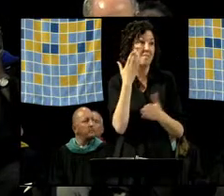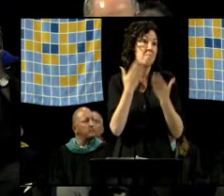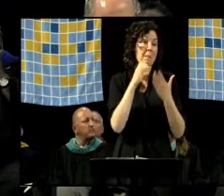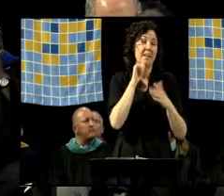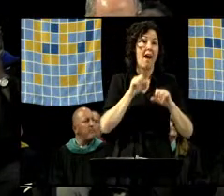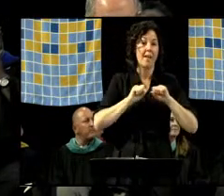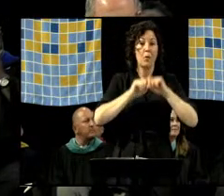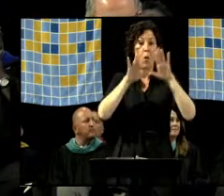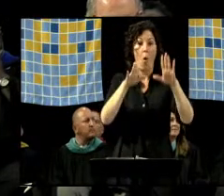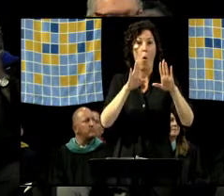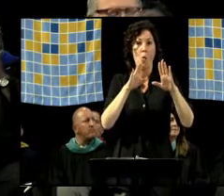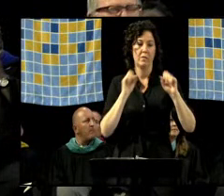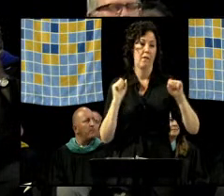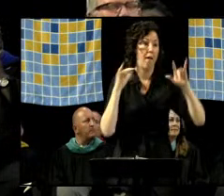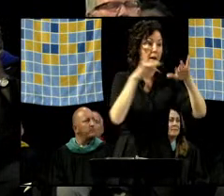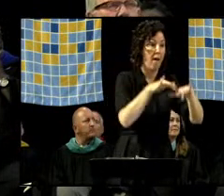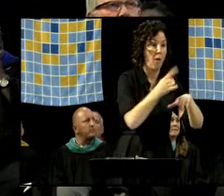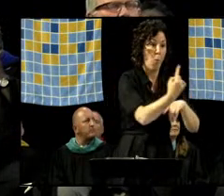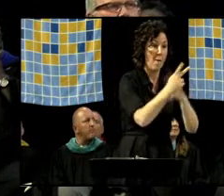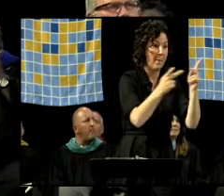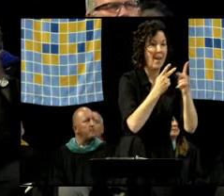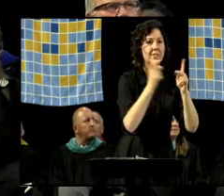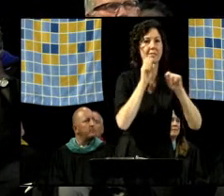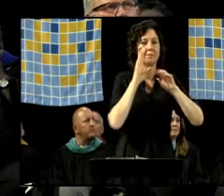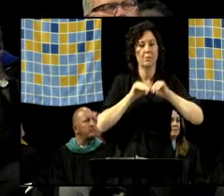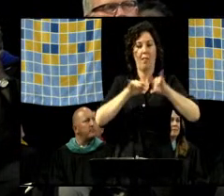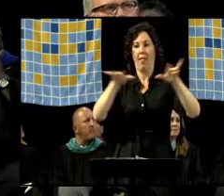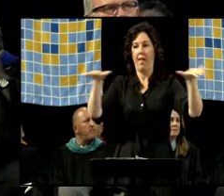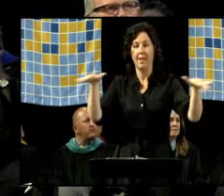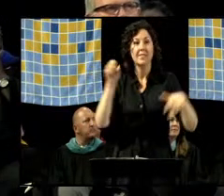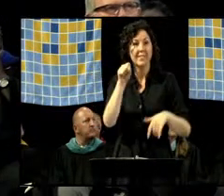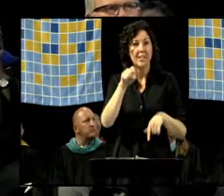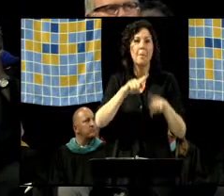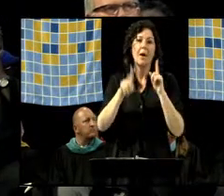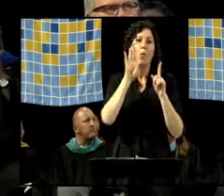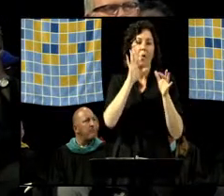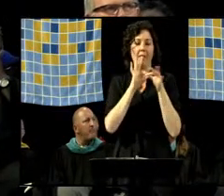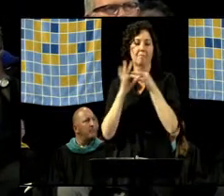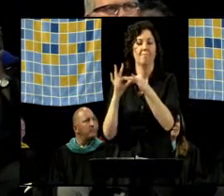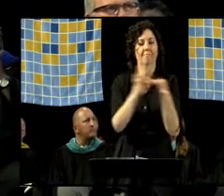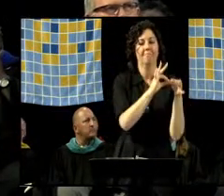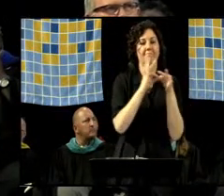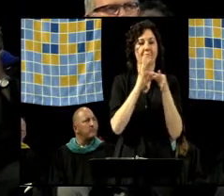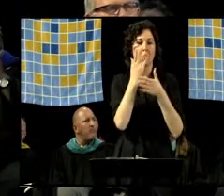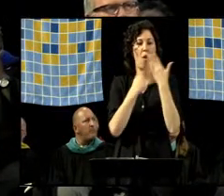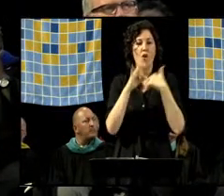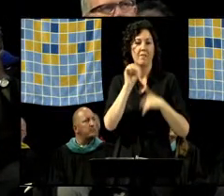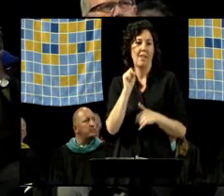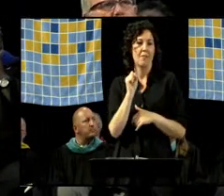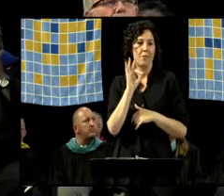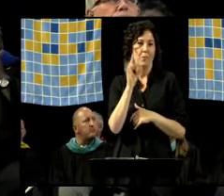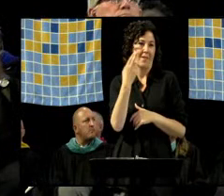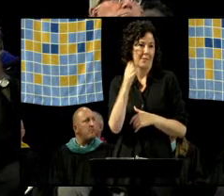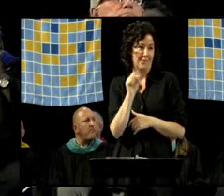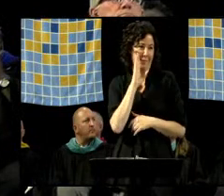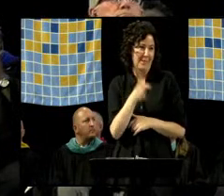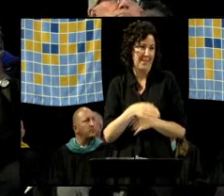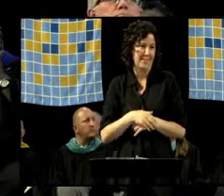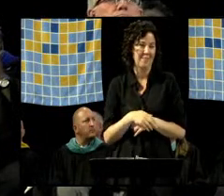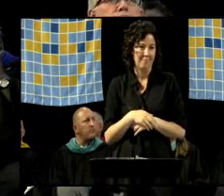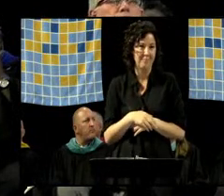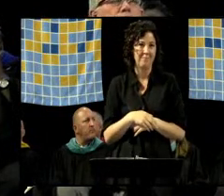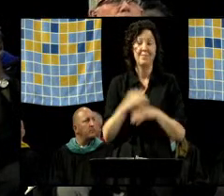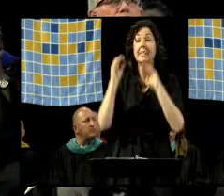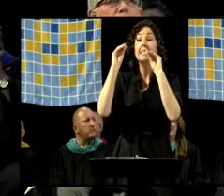same place, but we will forever be a part of one another. Teachers, thank you for your tireless time,